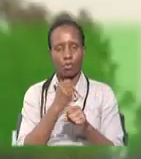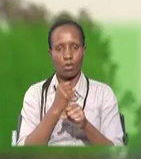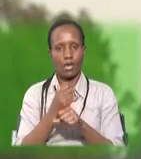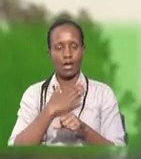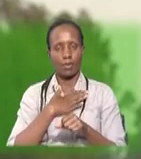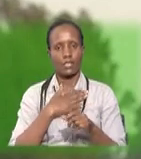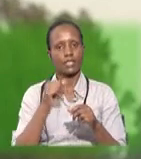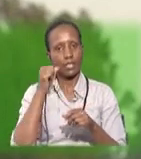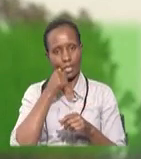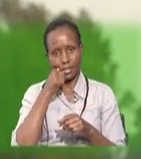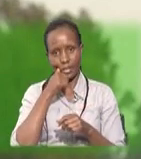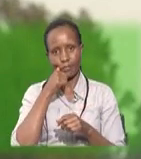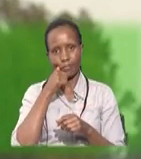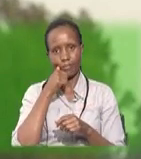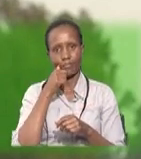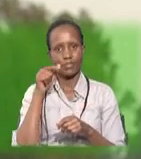did.